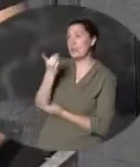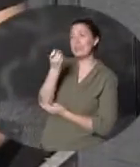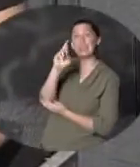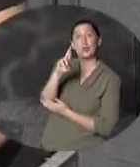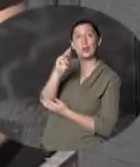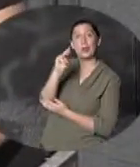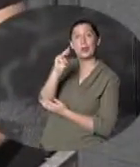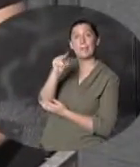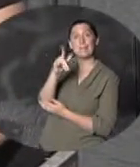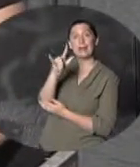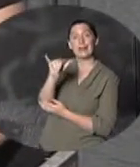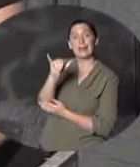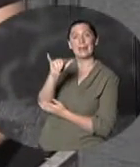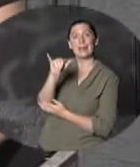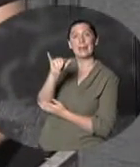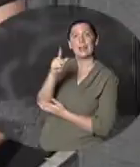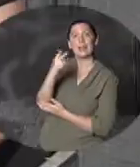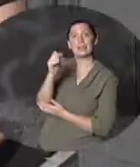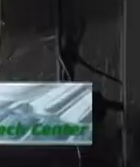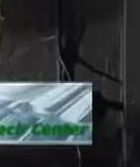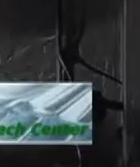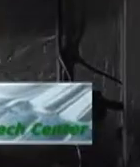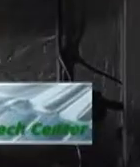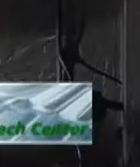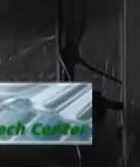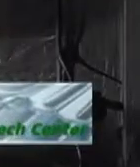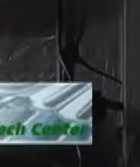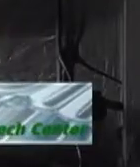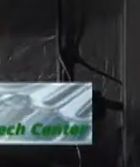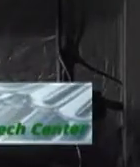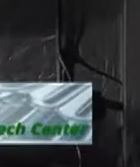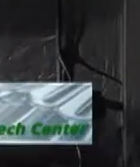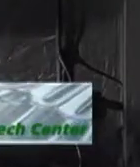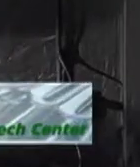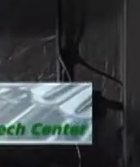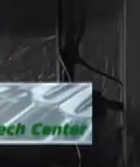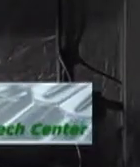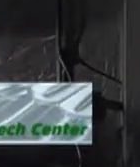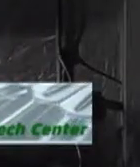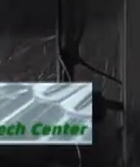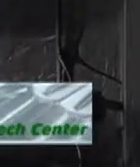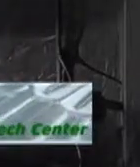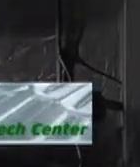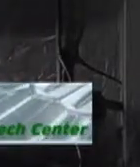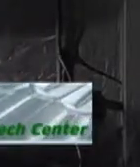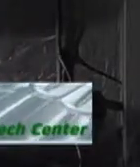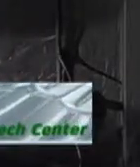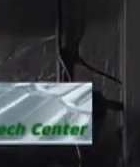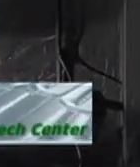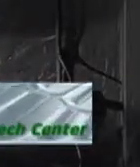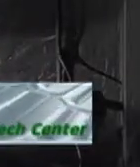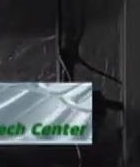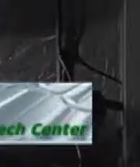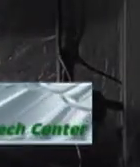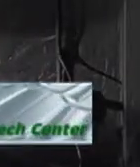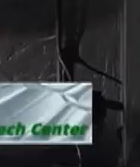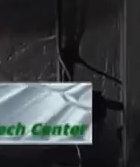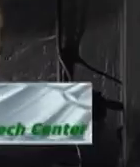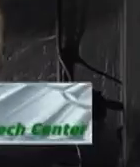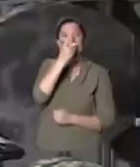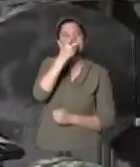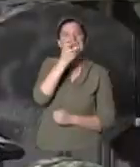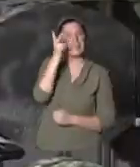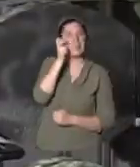the medical director with the Cleveland Department of Public Health, and Jordan Bryan is our American Sign Language interpreter with the Cleveland Hearing and Speech